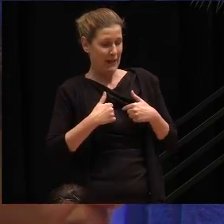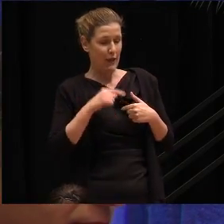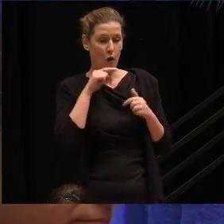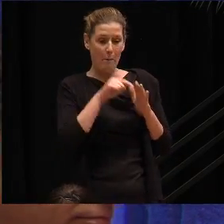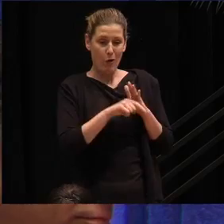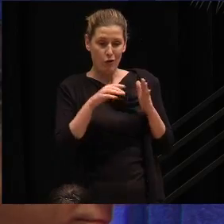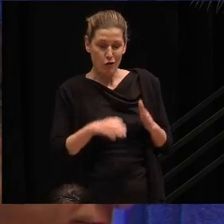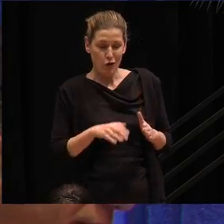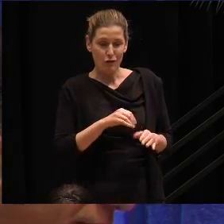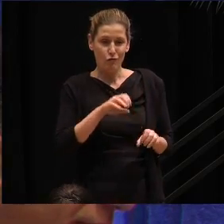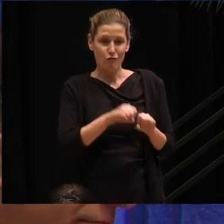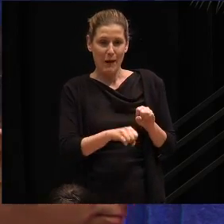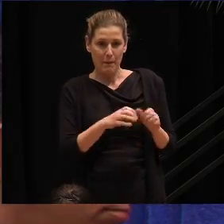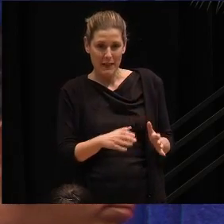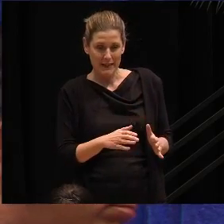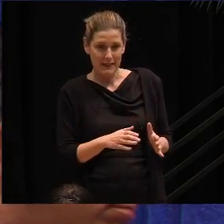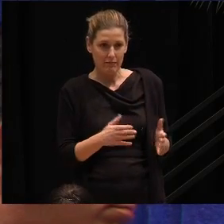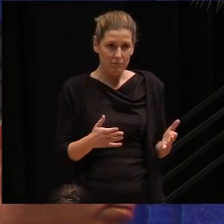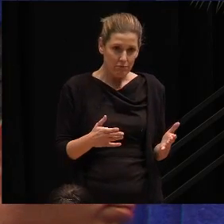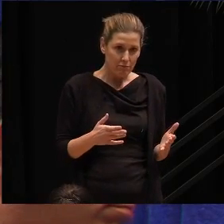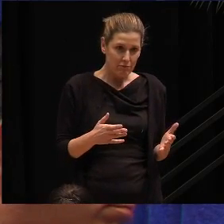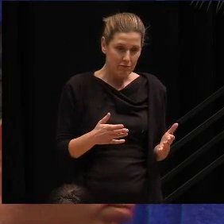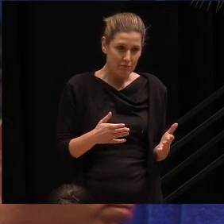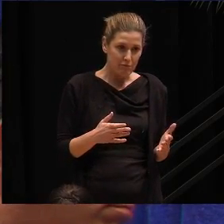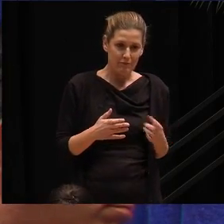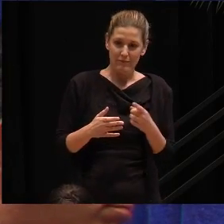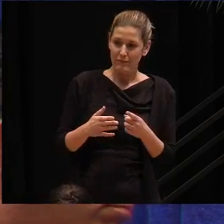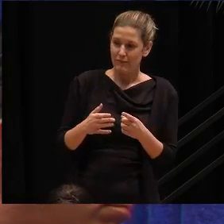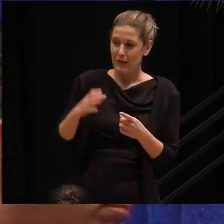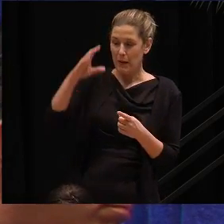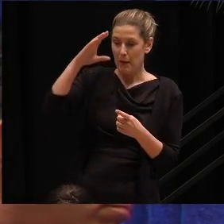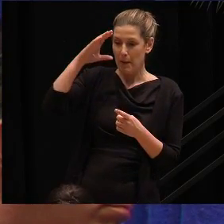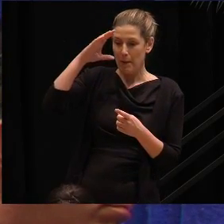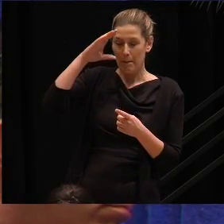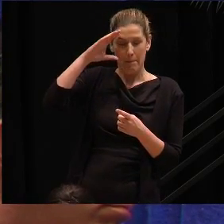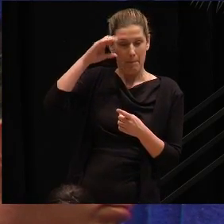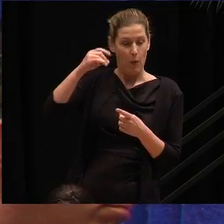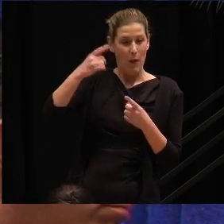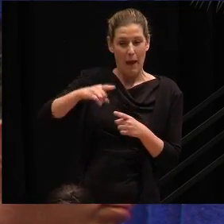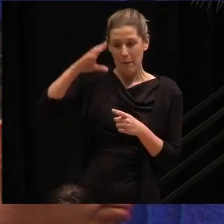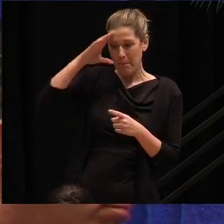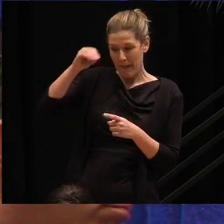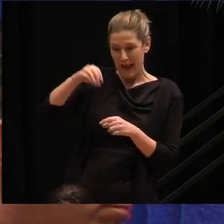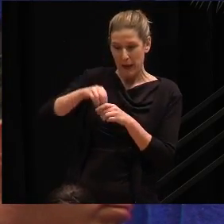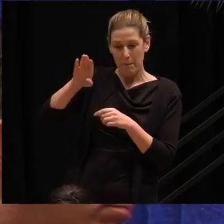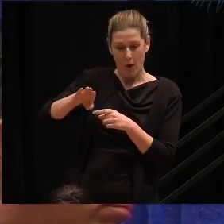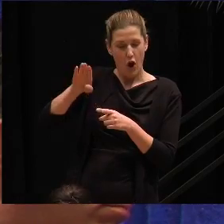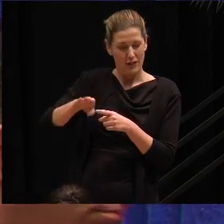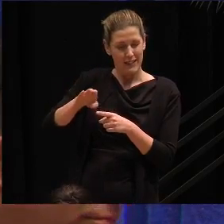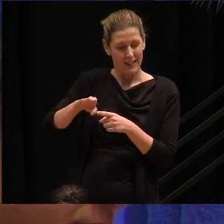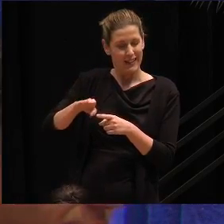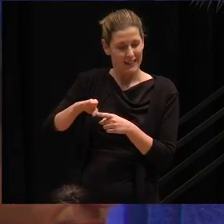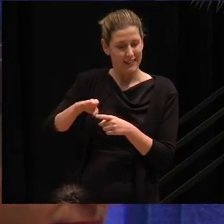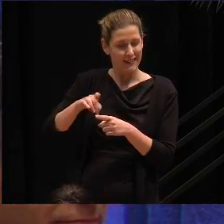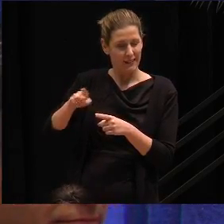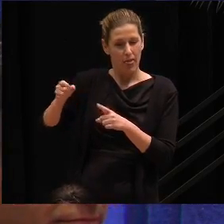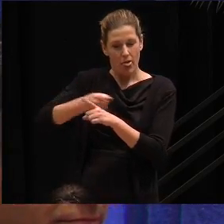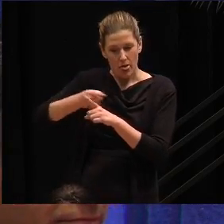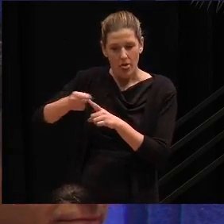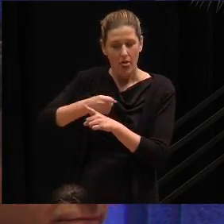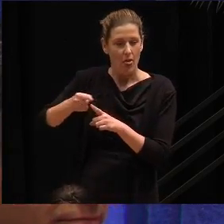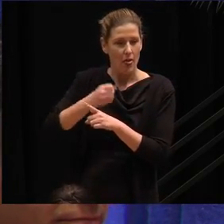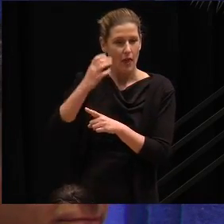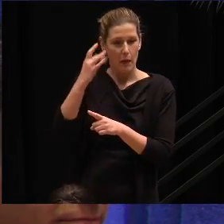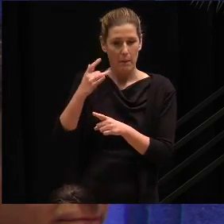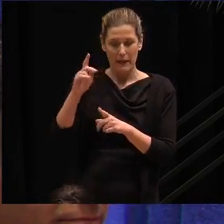rapists, a man in Boston gets kicked in a horrendous hate crime with people saying, "Get out of my country."